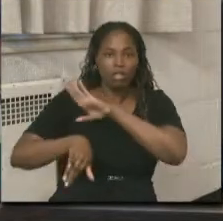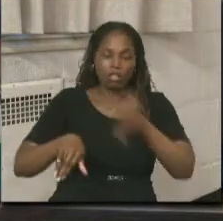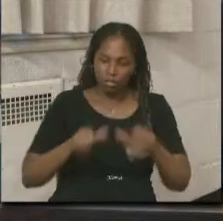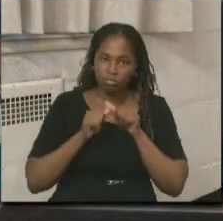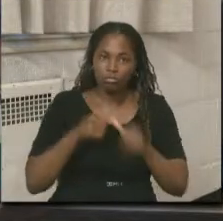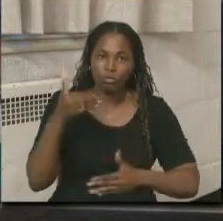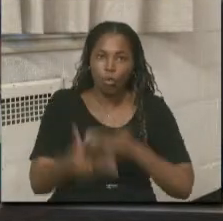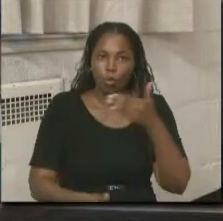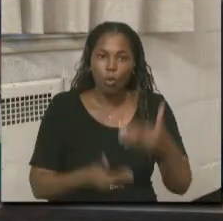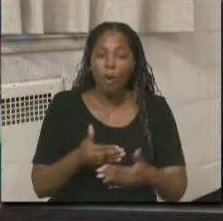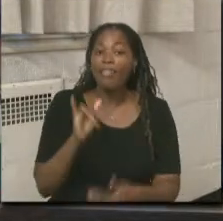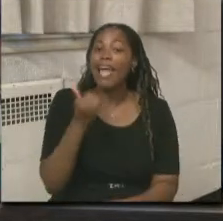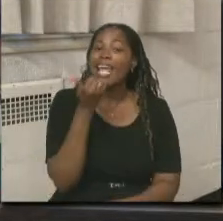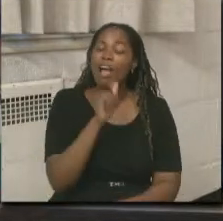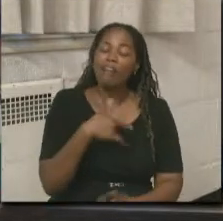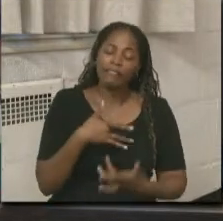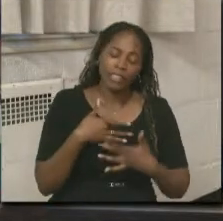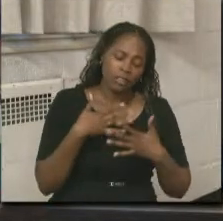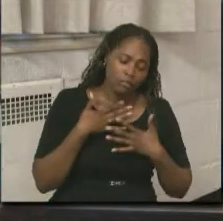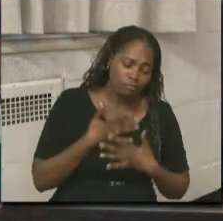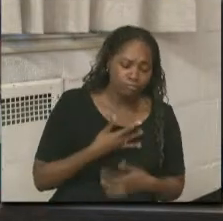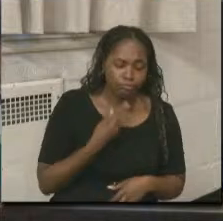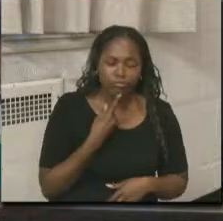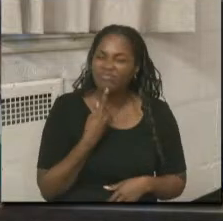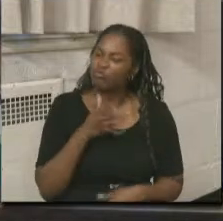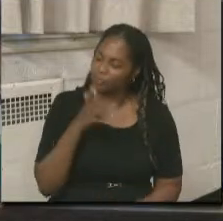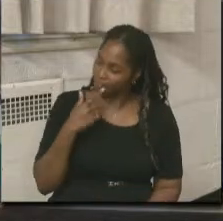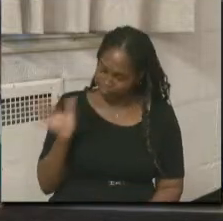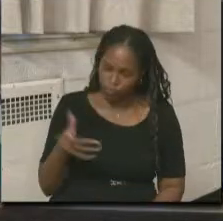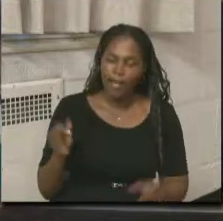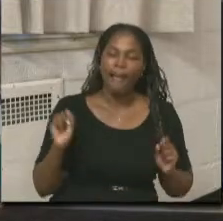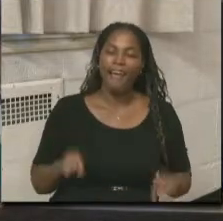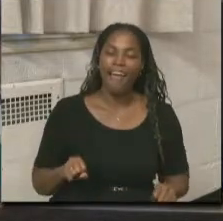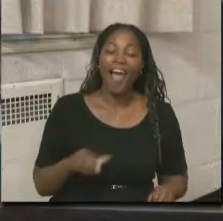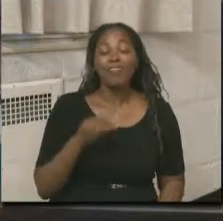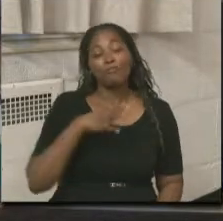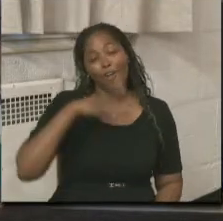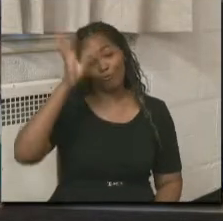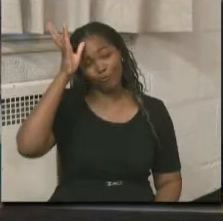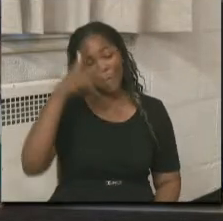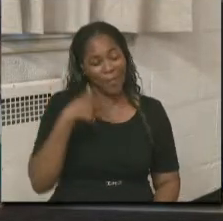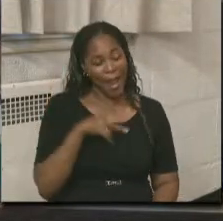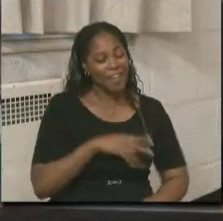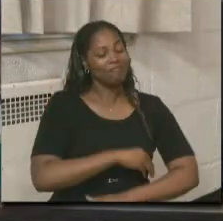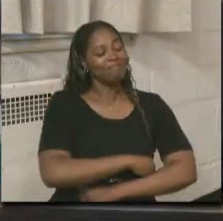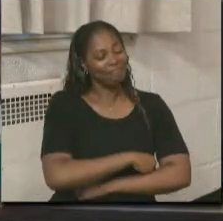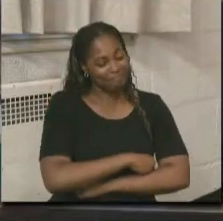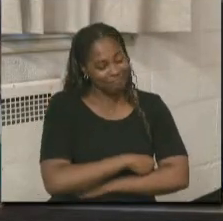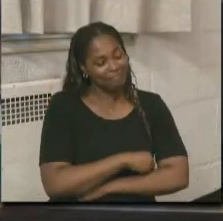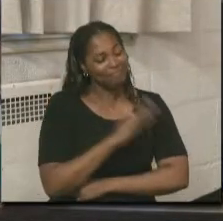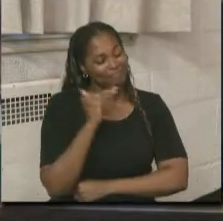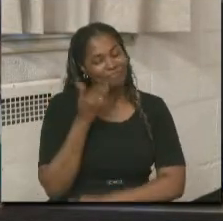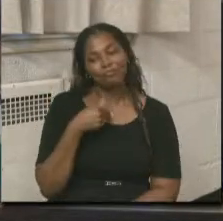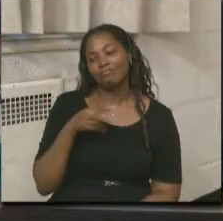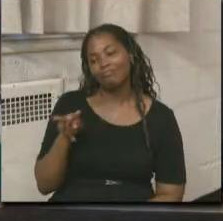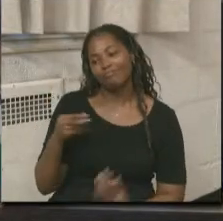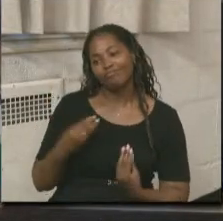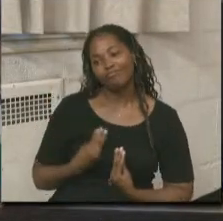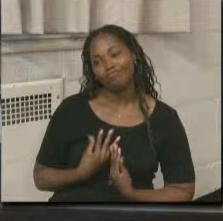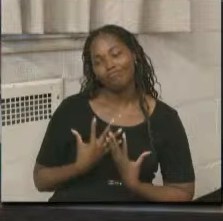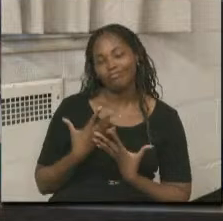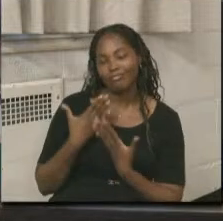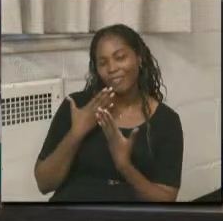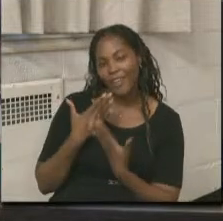moments. And my grandpa, he would just smile. He was happy to be there. And I appreciate him for that. My siblings, I